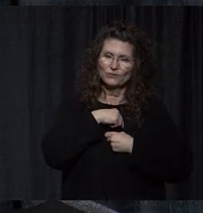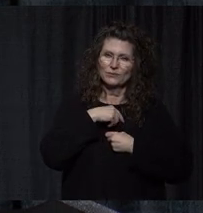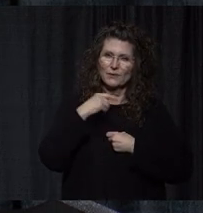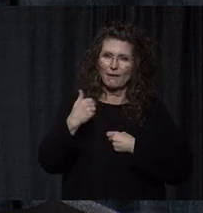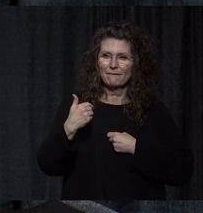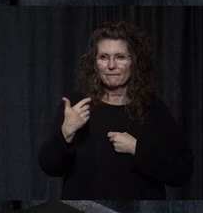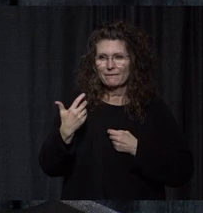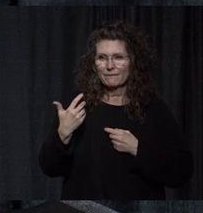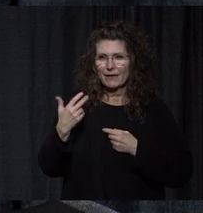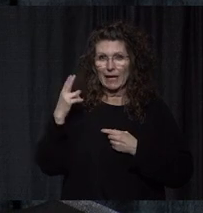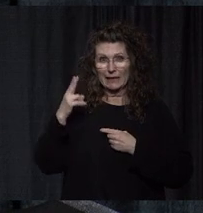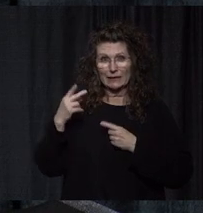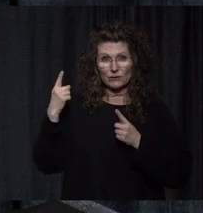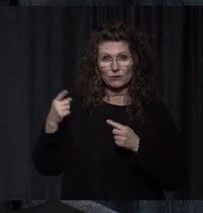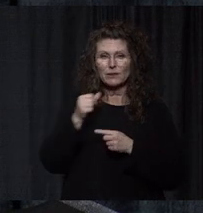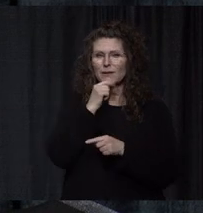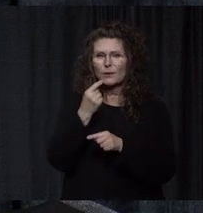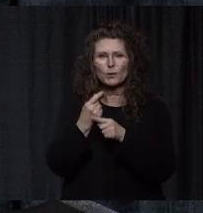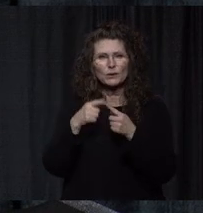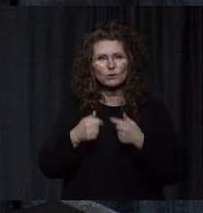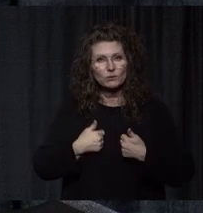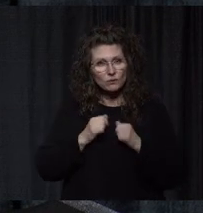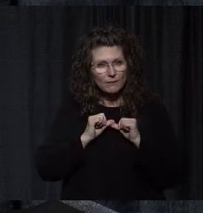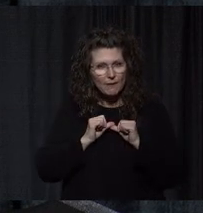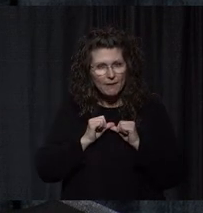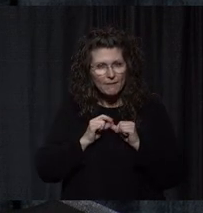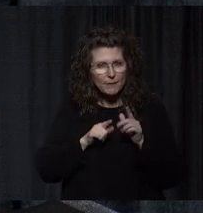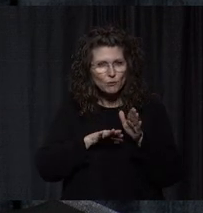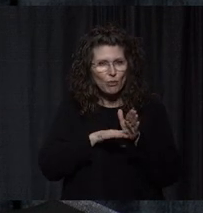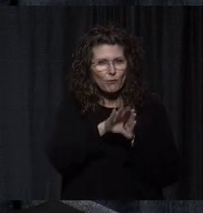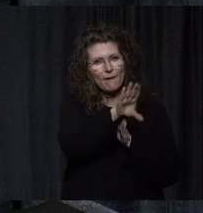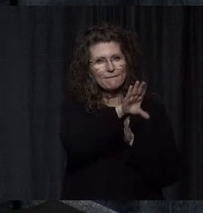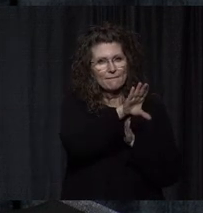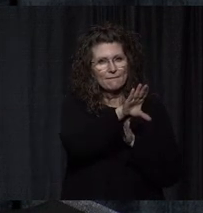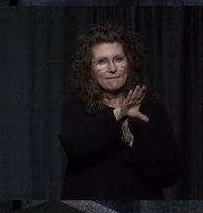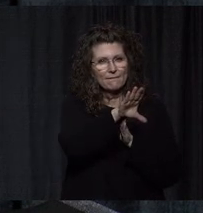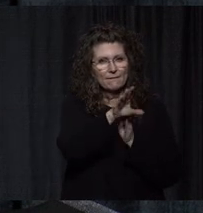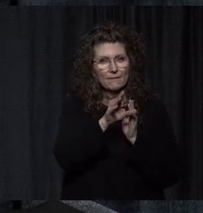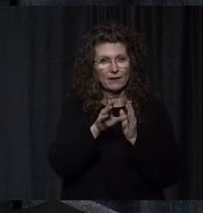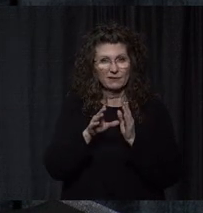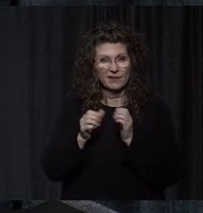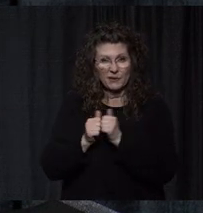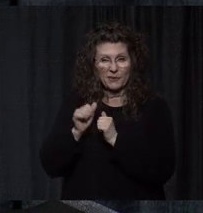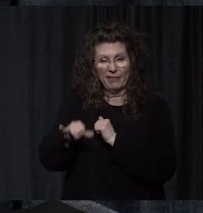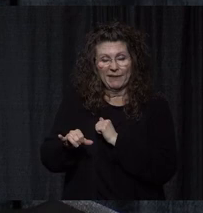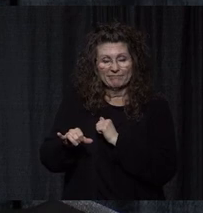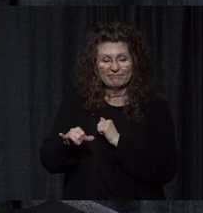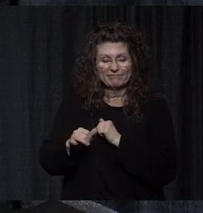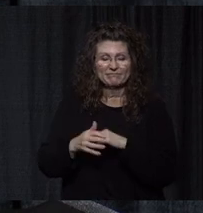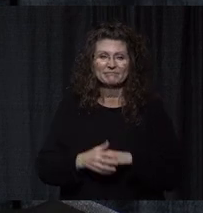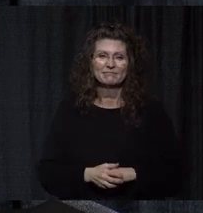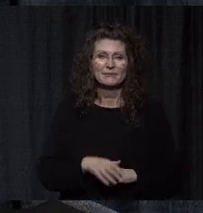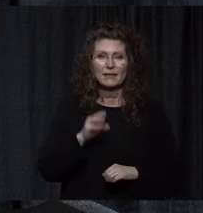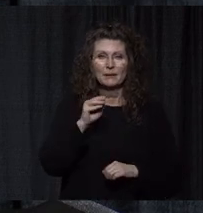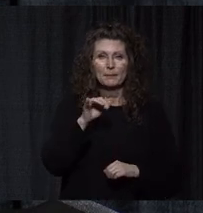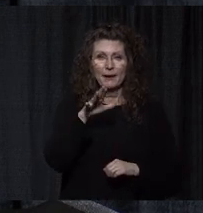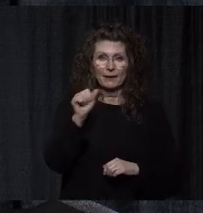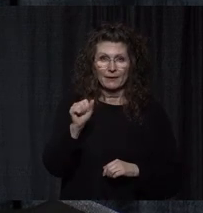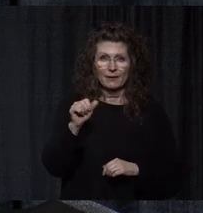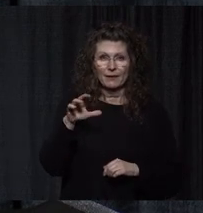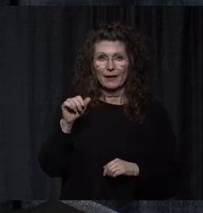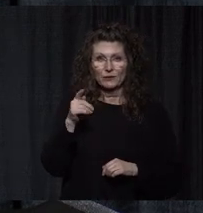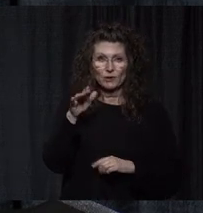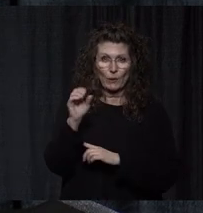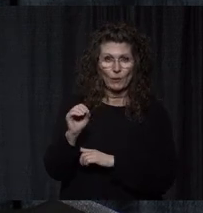only surviving, but thriving in spite of it. The poet Maya Angelou speaks to this powerfully. So